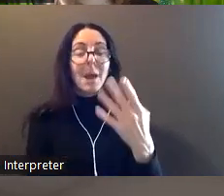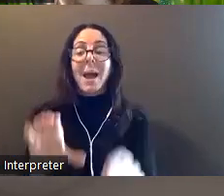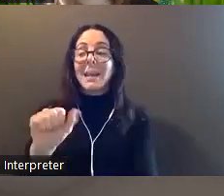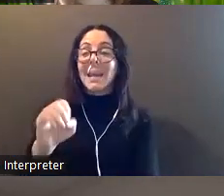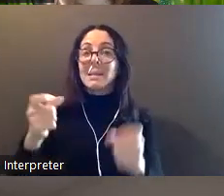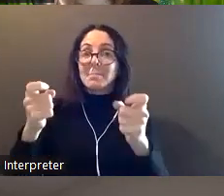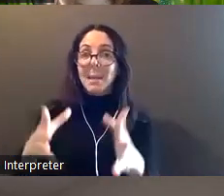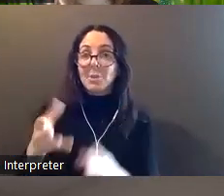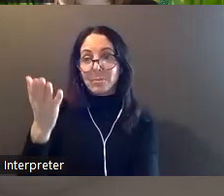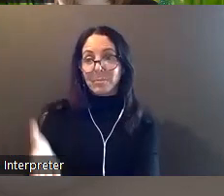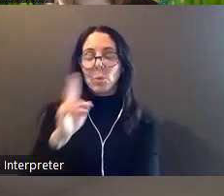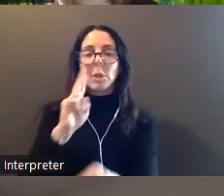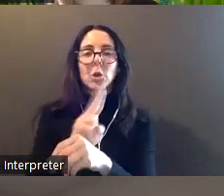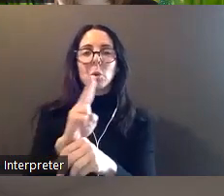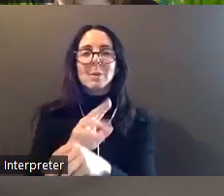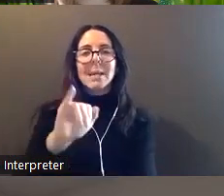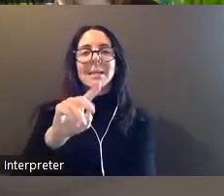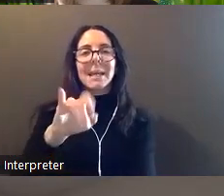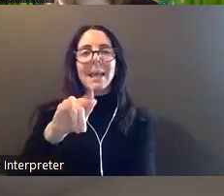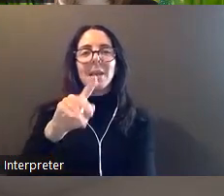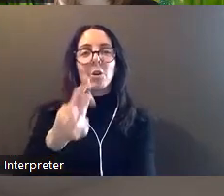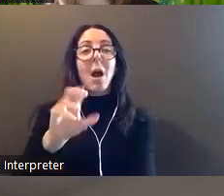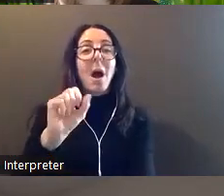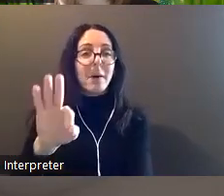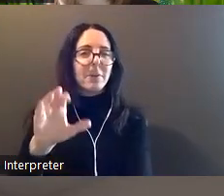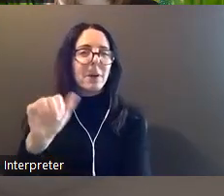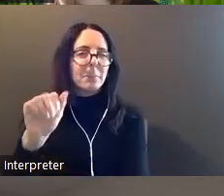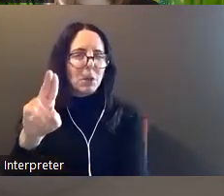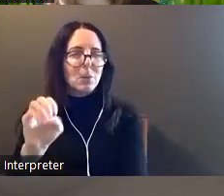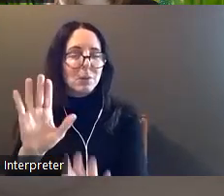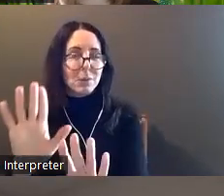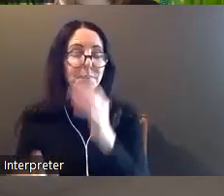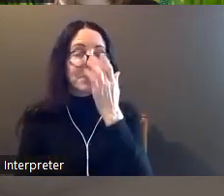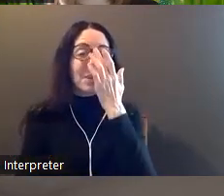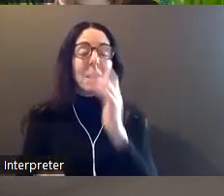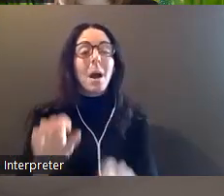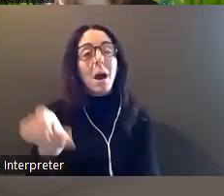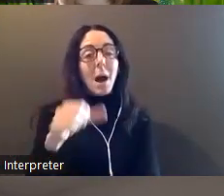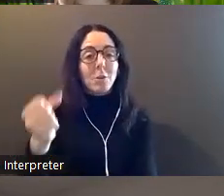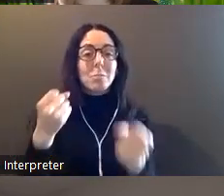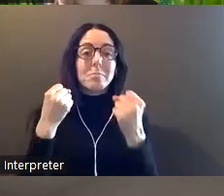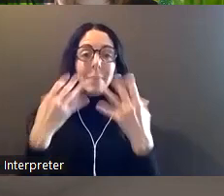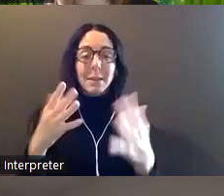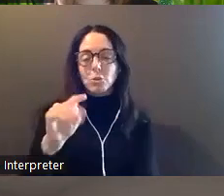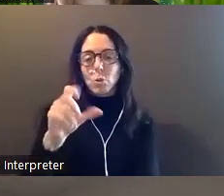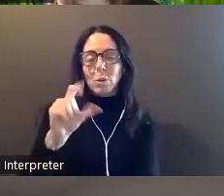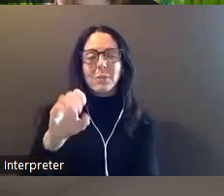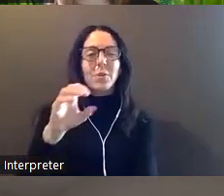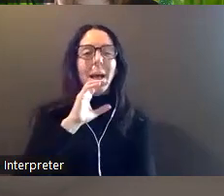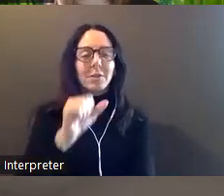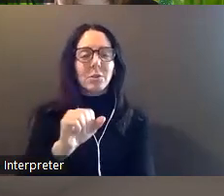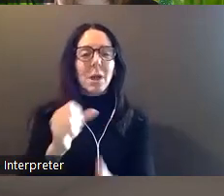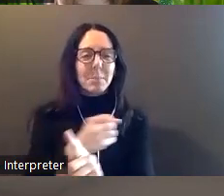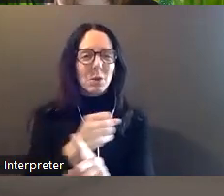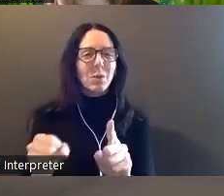manager will use the indicators of abuse. We have multiple elder abuse tools in our electronic